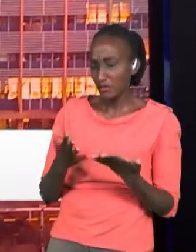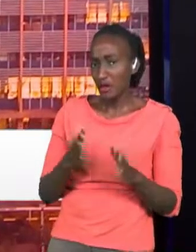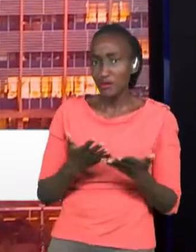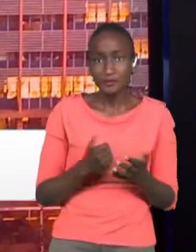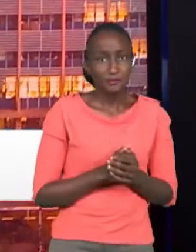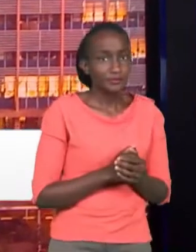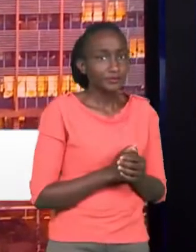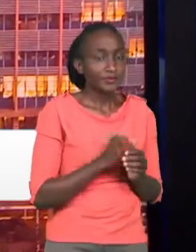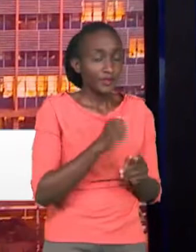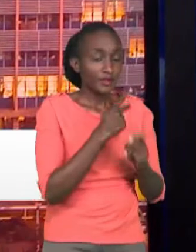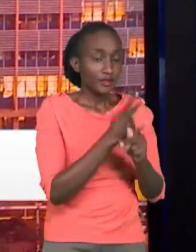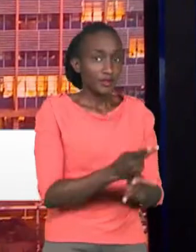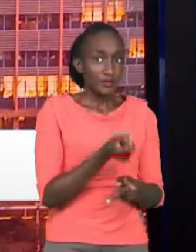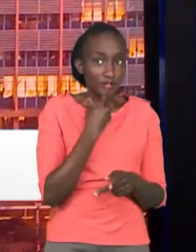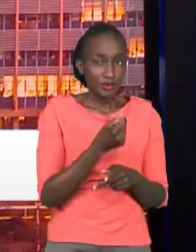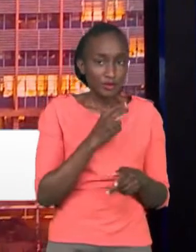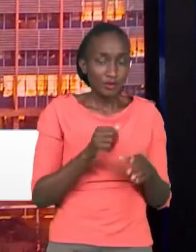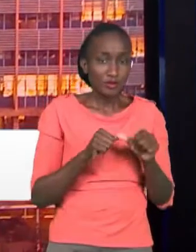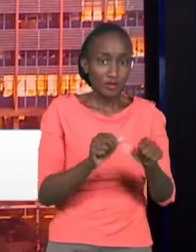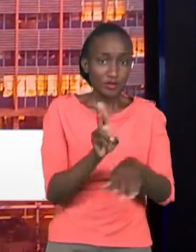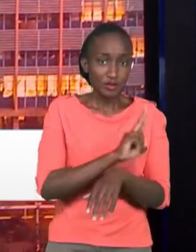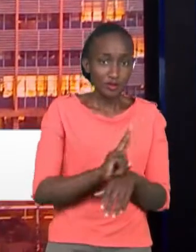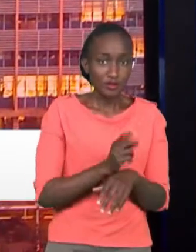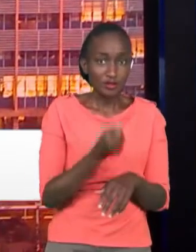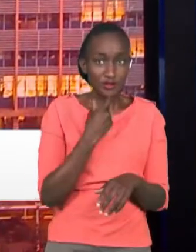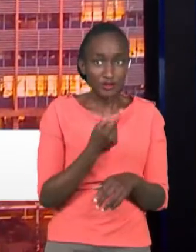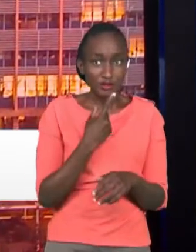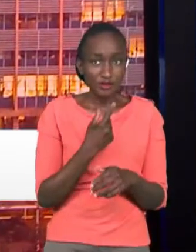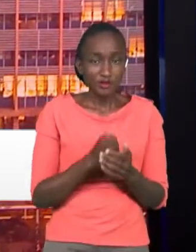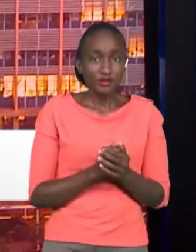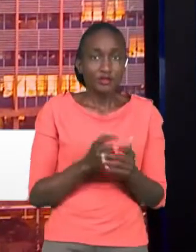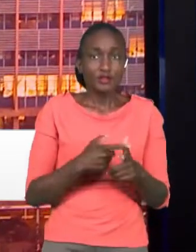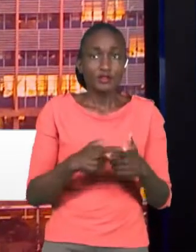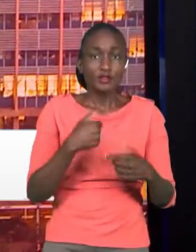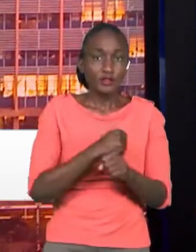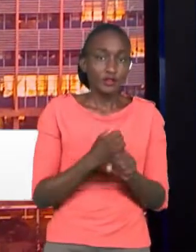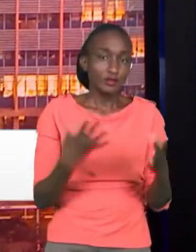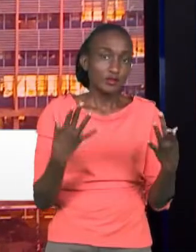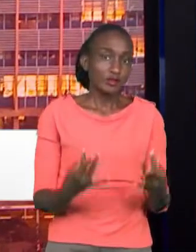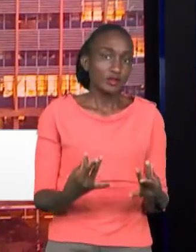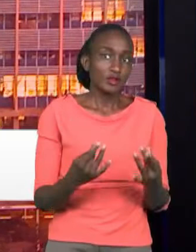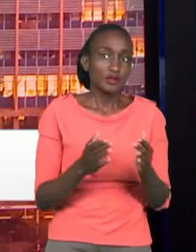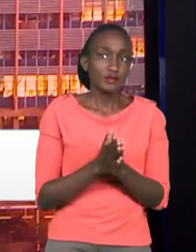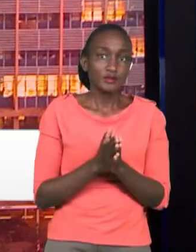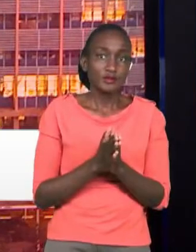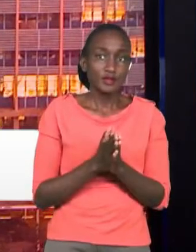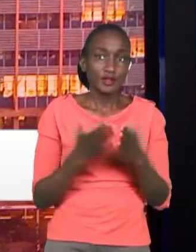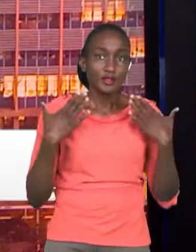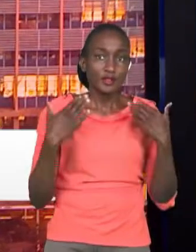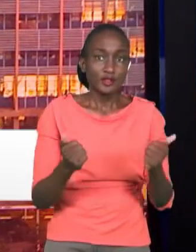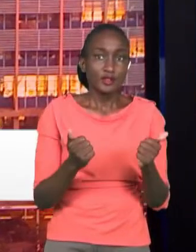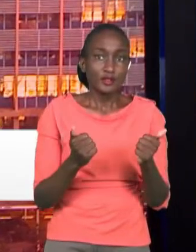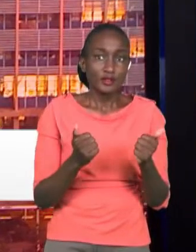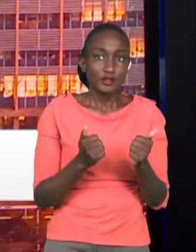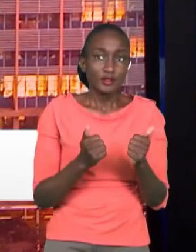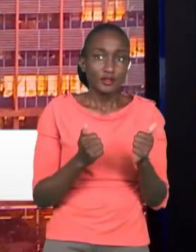but it's depend upon the instructor, how he's do the yoga therapy according to the stamina, according to the